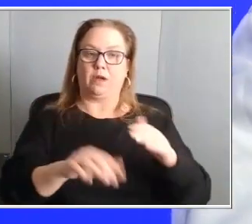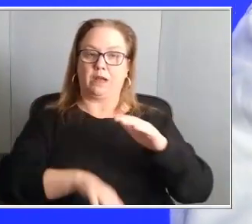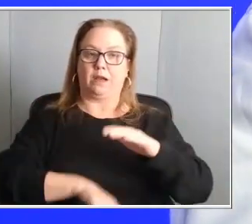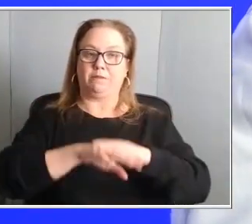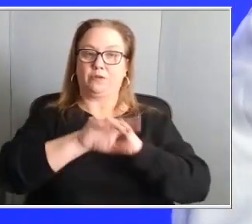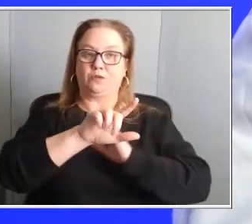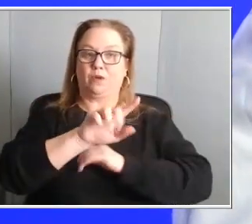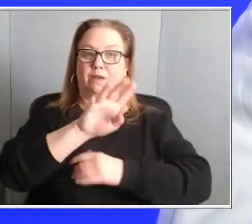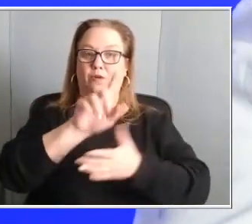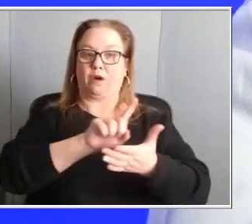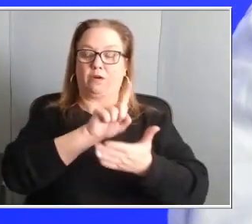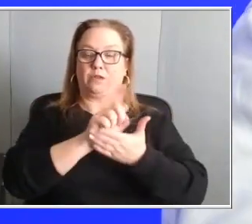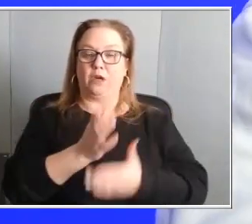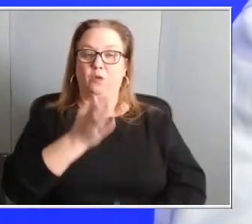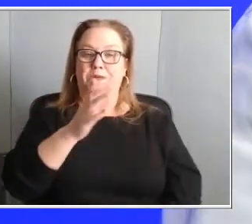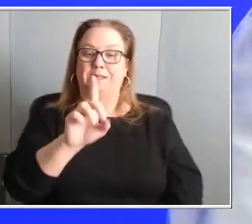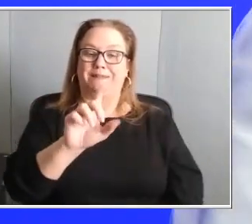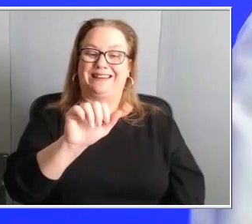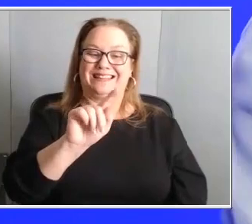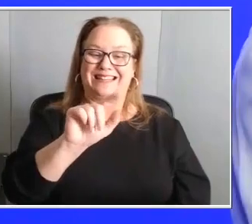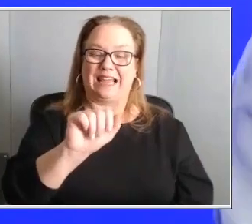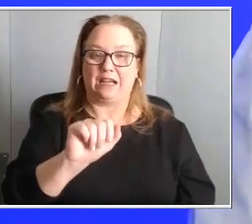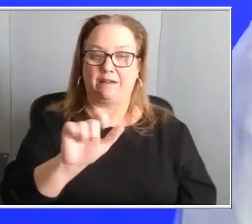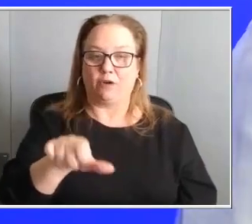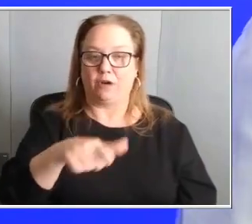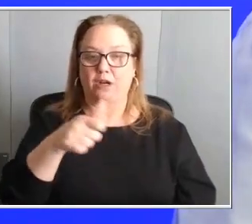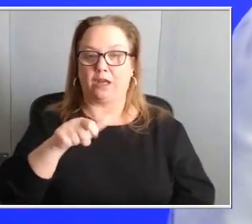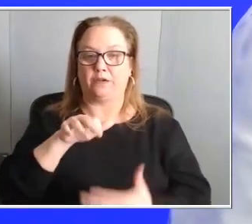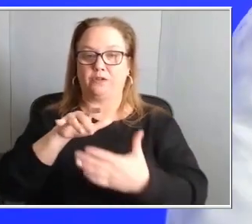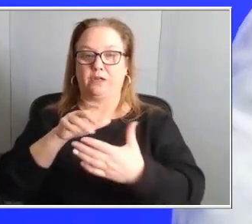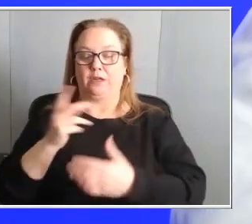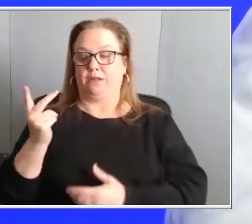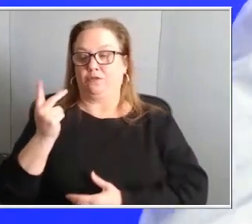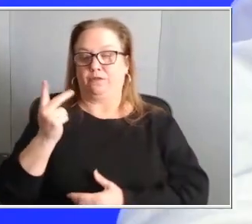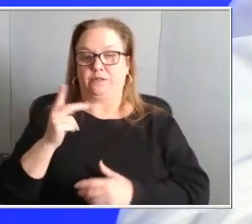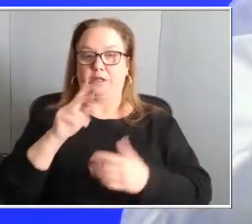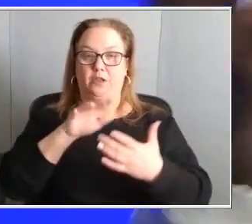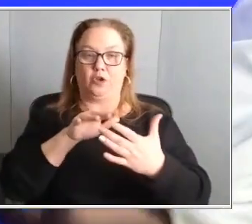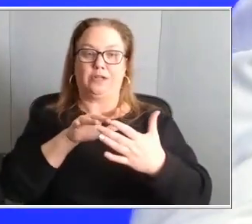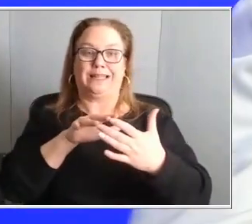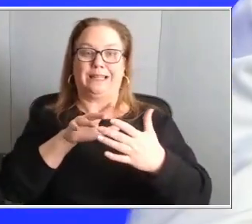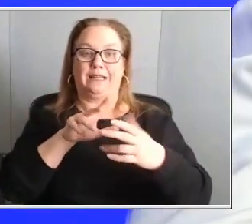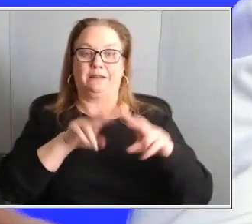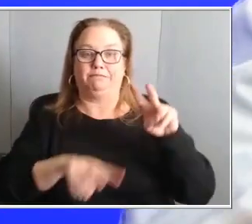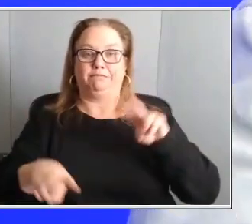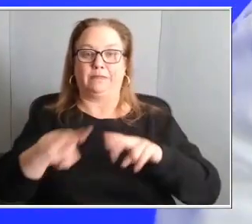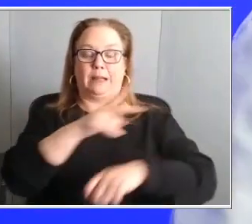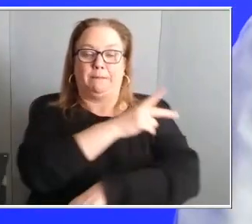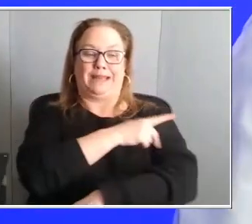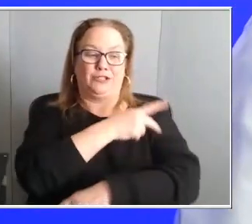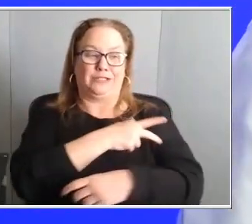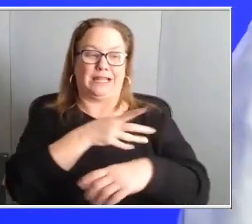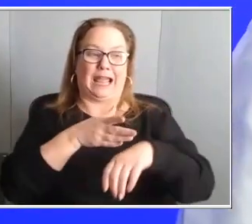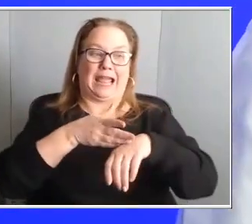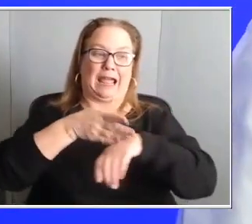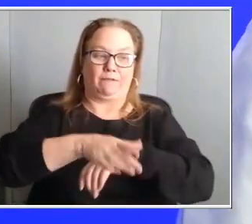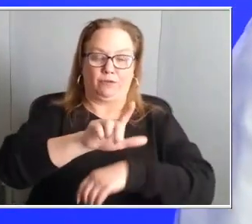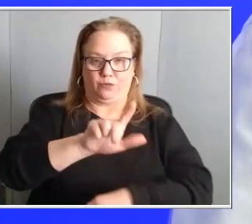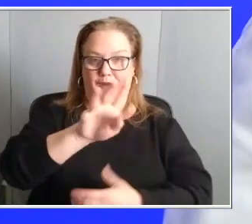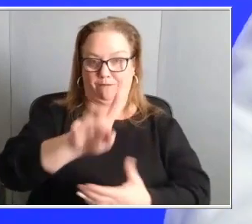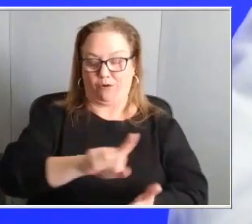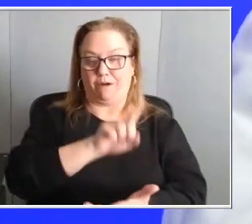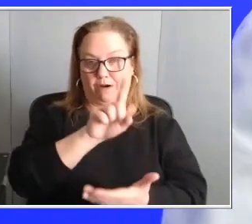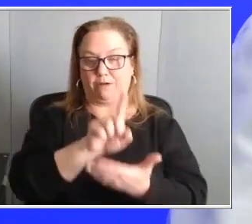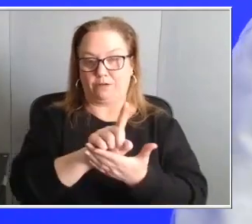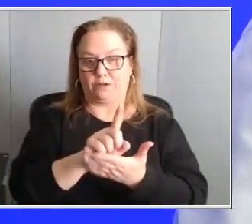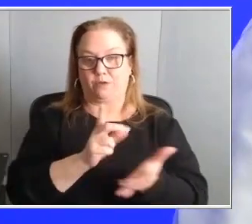actually submitted data for another registry Dr. Lechtenberg and I did, looking at patients outside of the 24-hour window as well. So we're